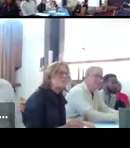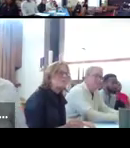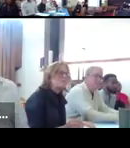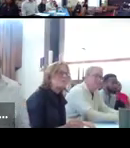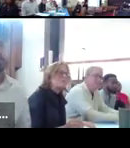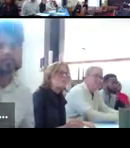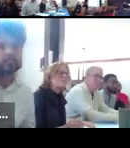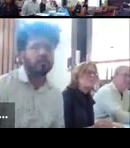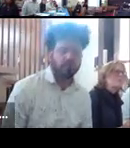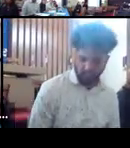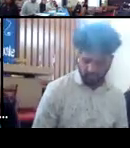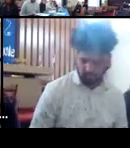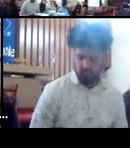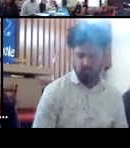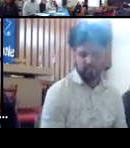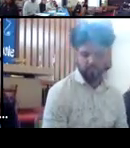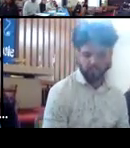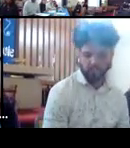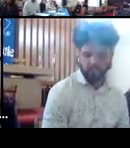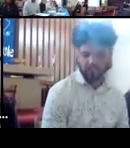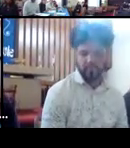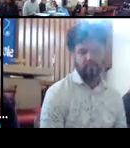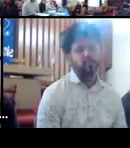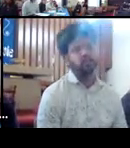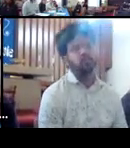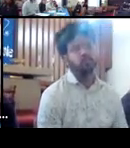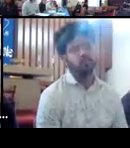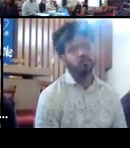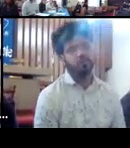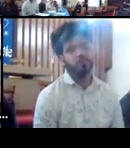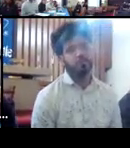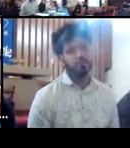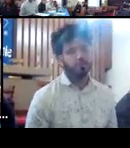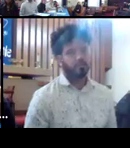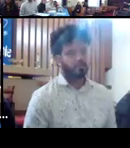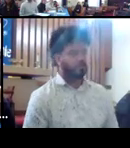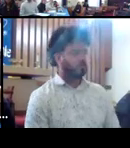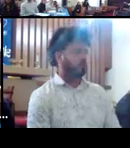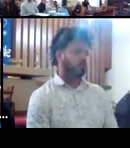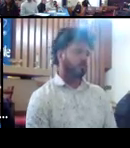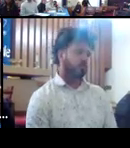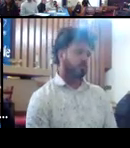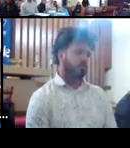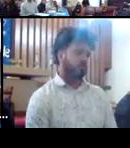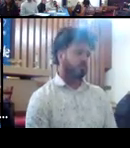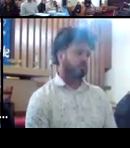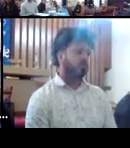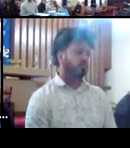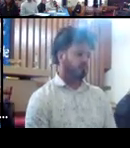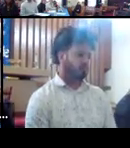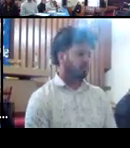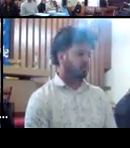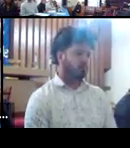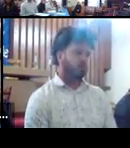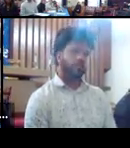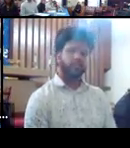city will continue to support the growth and momentum that has been put into this program.